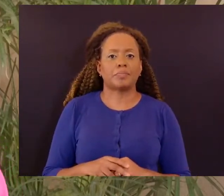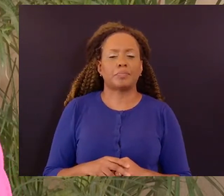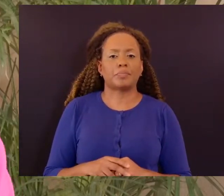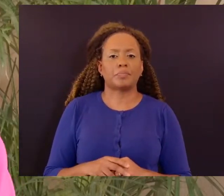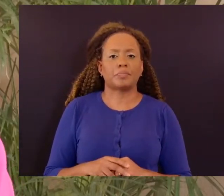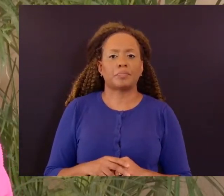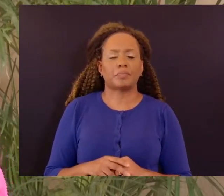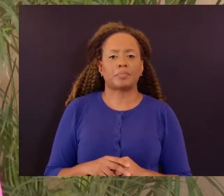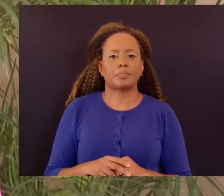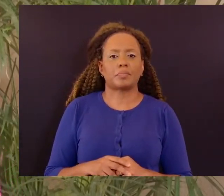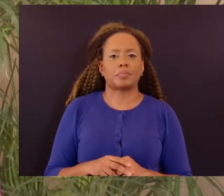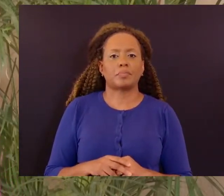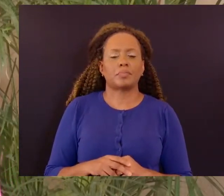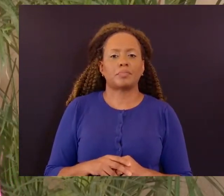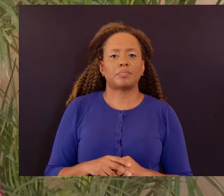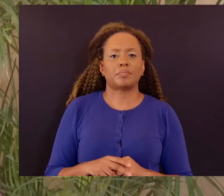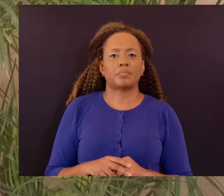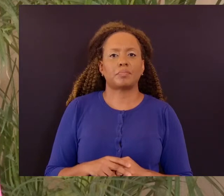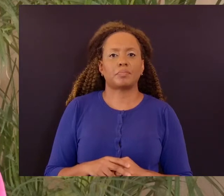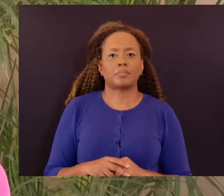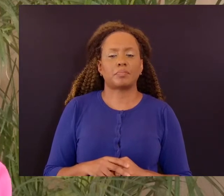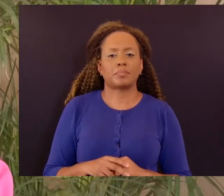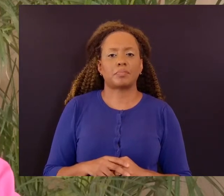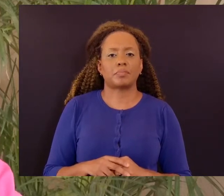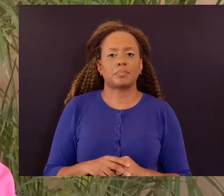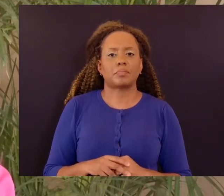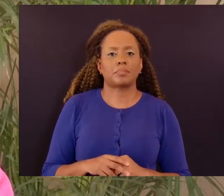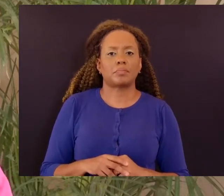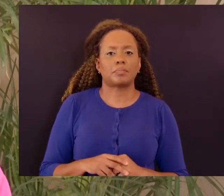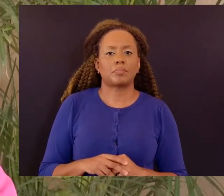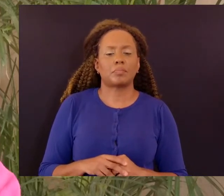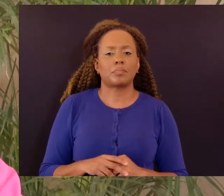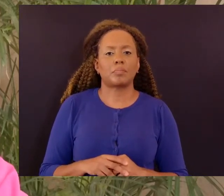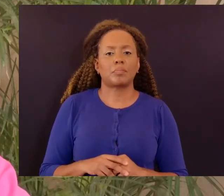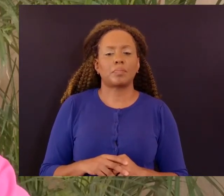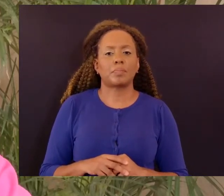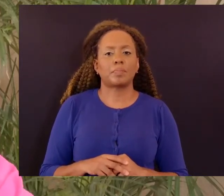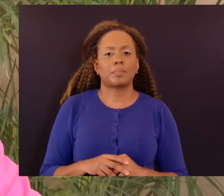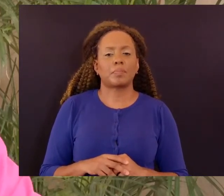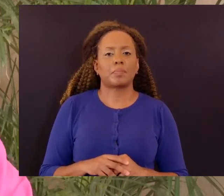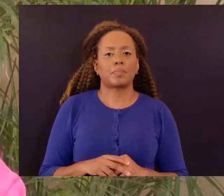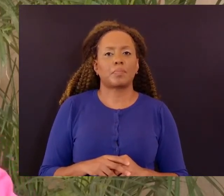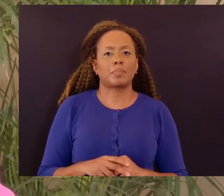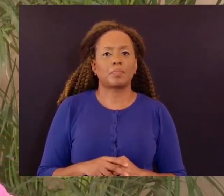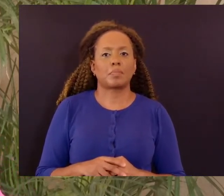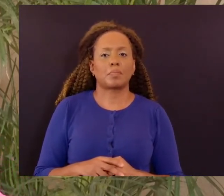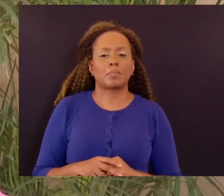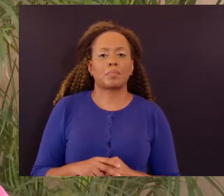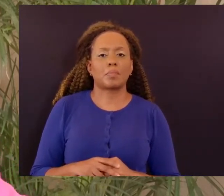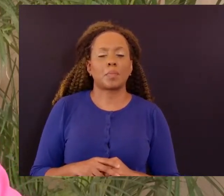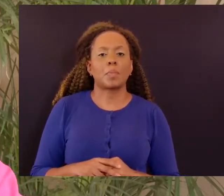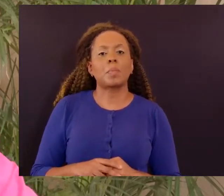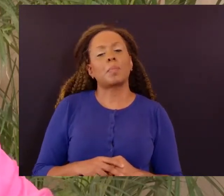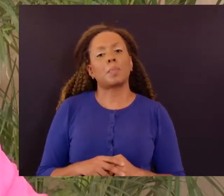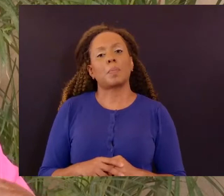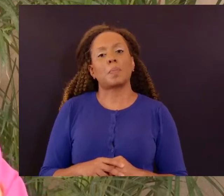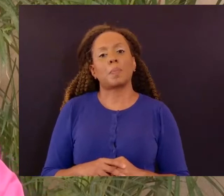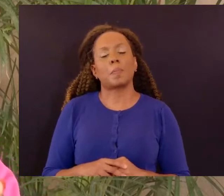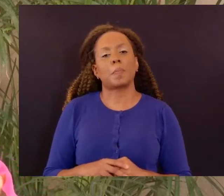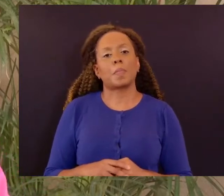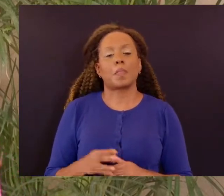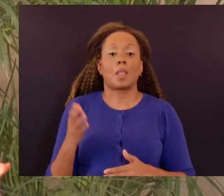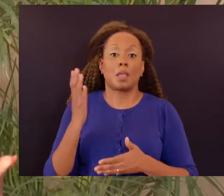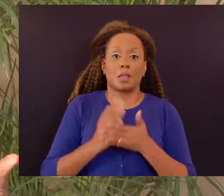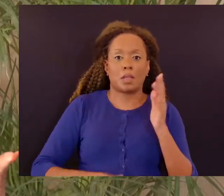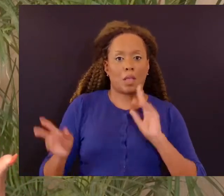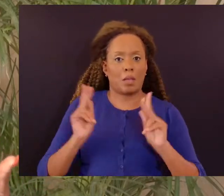Now, obviously, we are going to have the input of specific persons, and the year